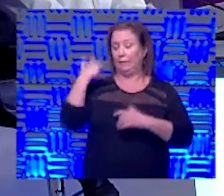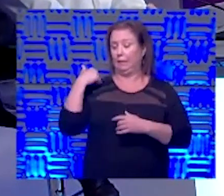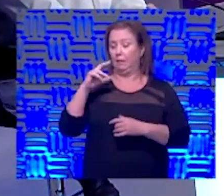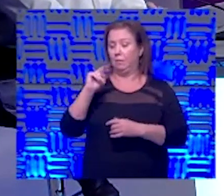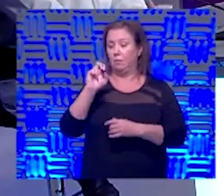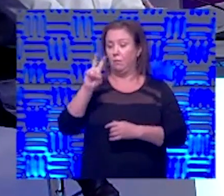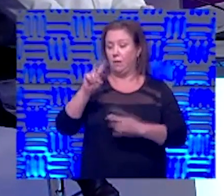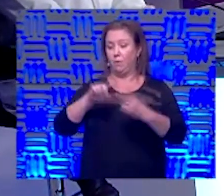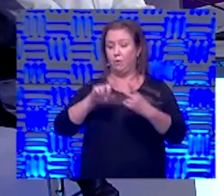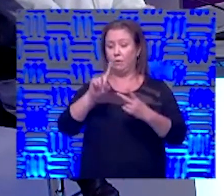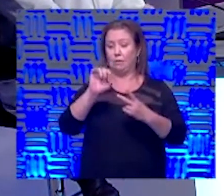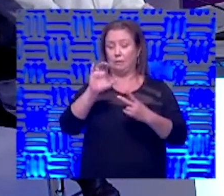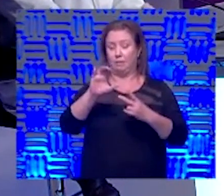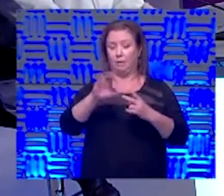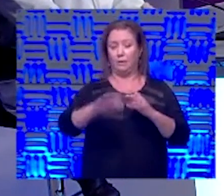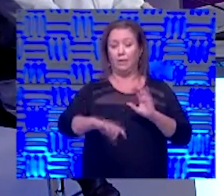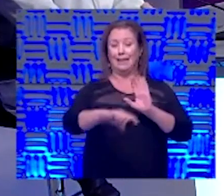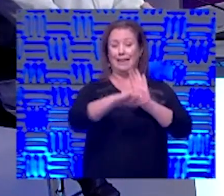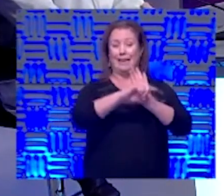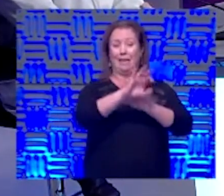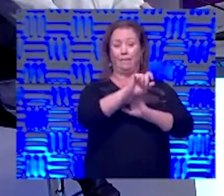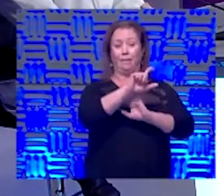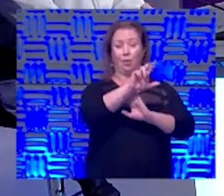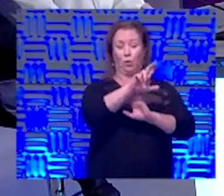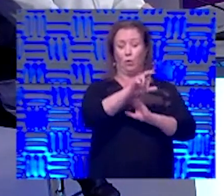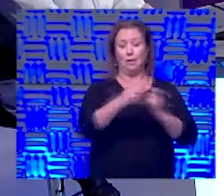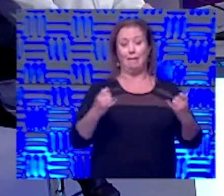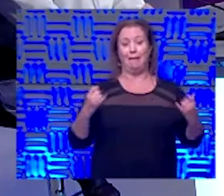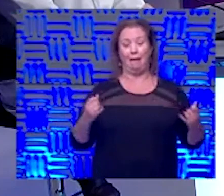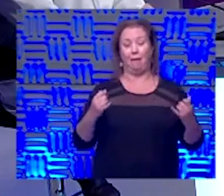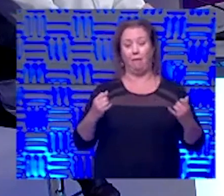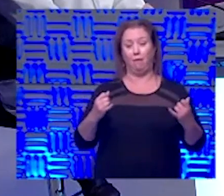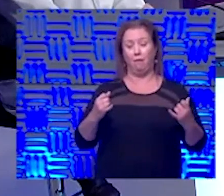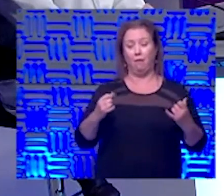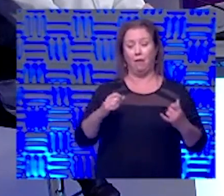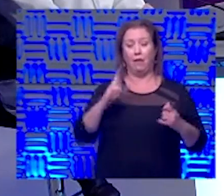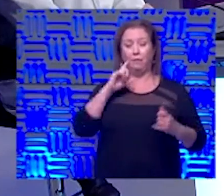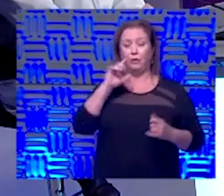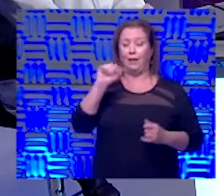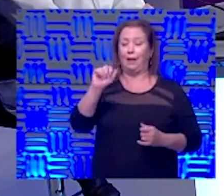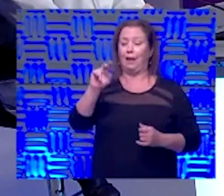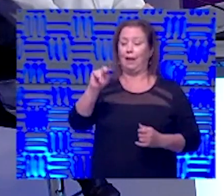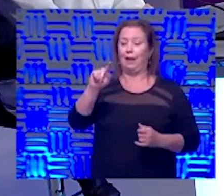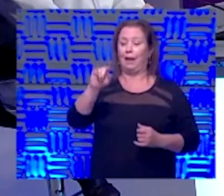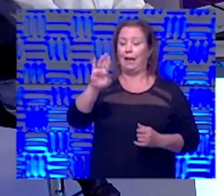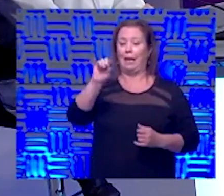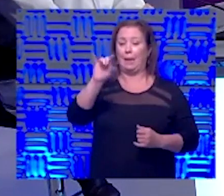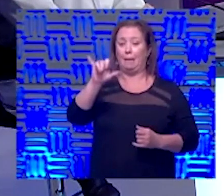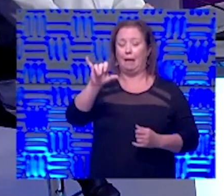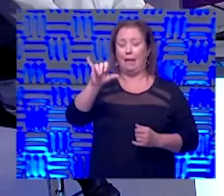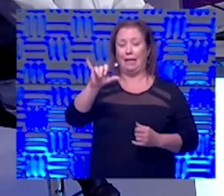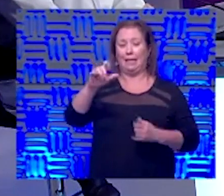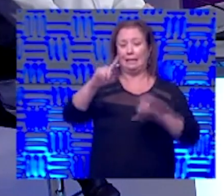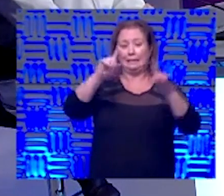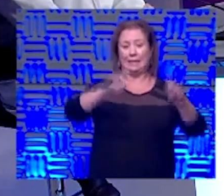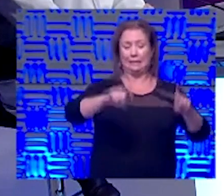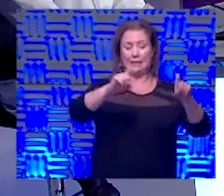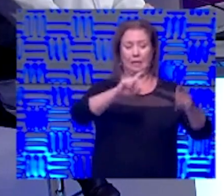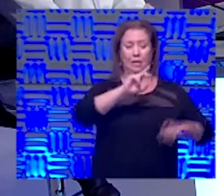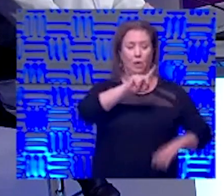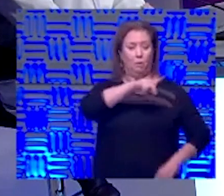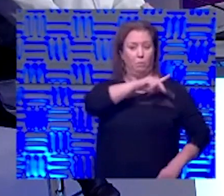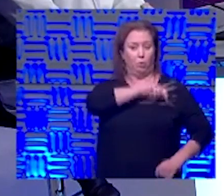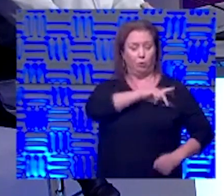December. She did test negative for the flu. Wants to know now, if she got antibody testing, would it be good for personal knowledge and for